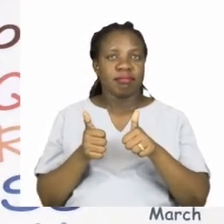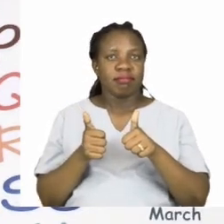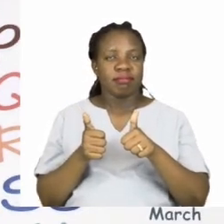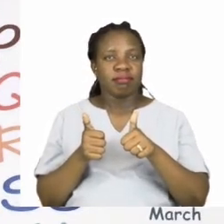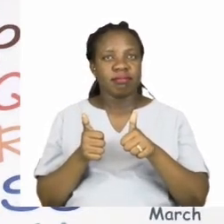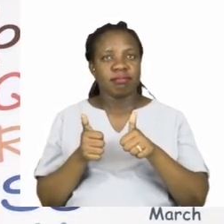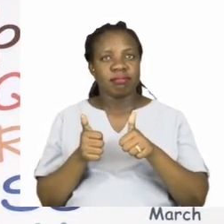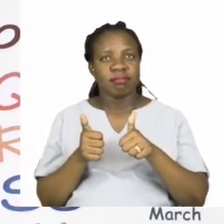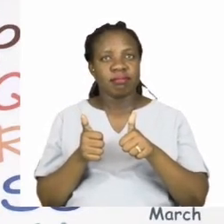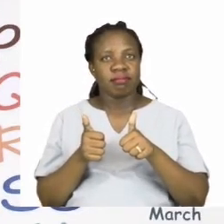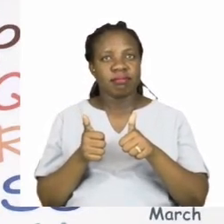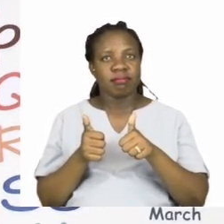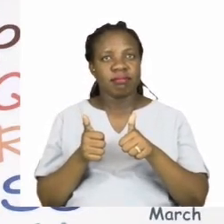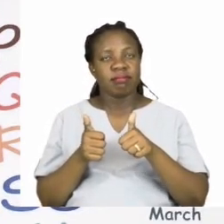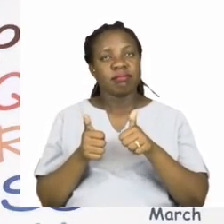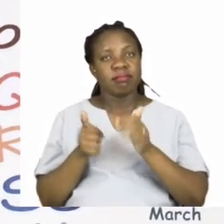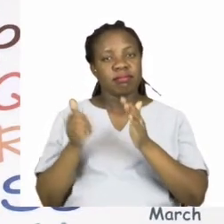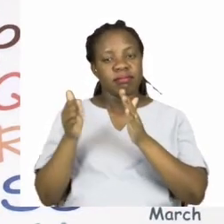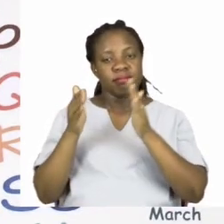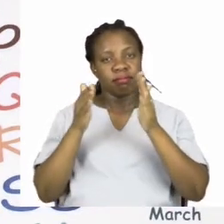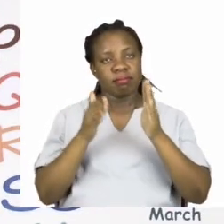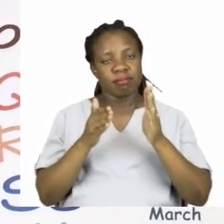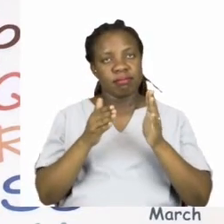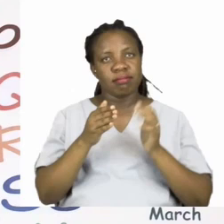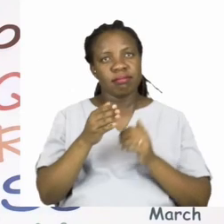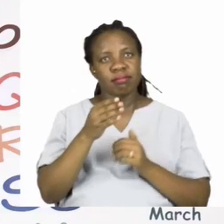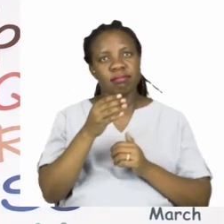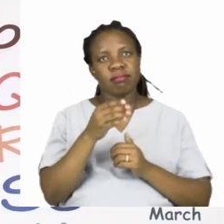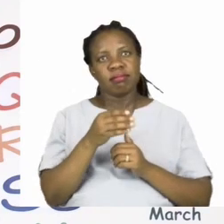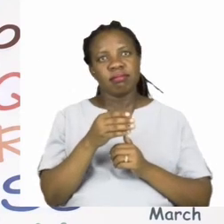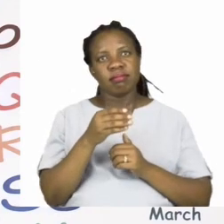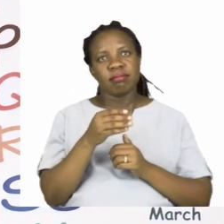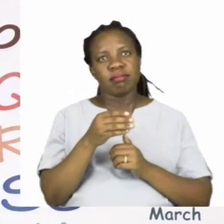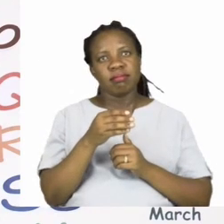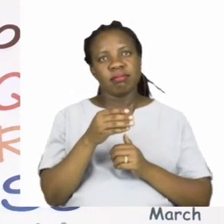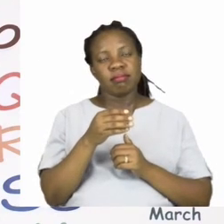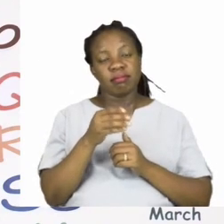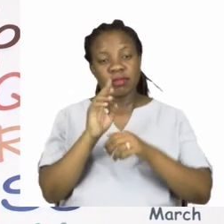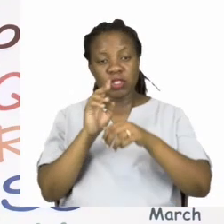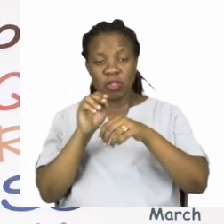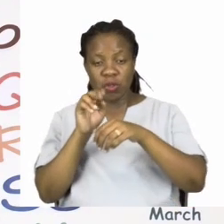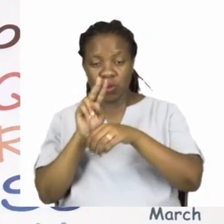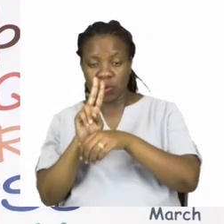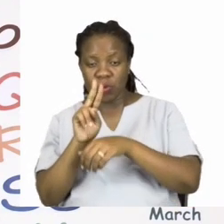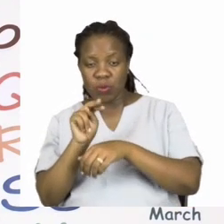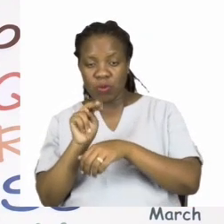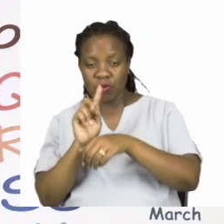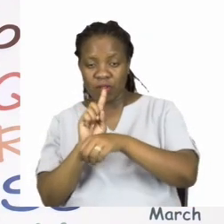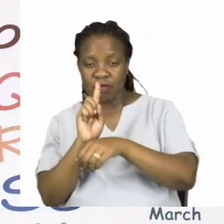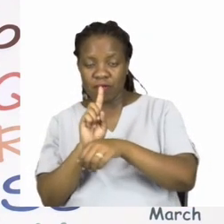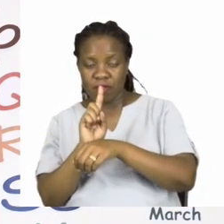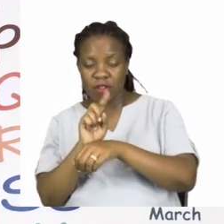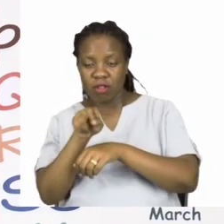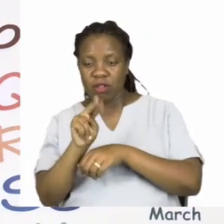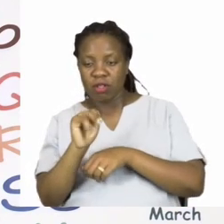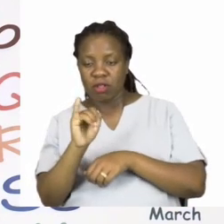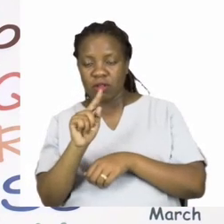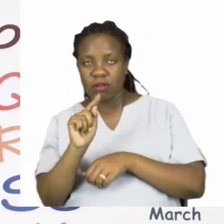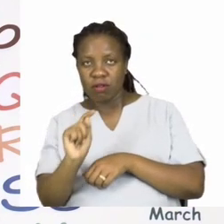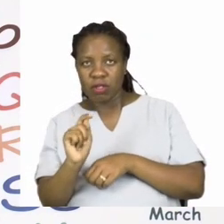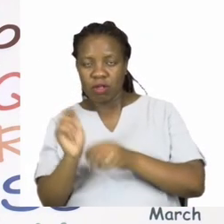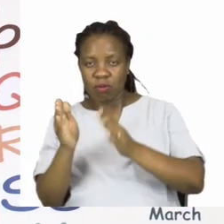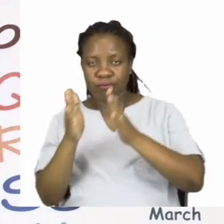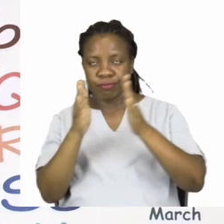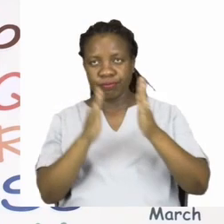Now, the next one we move on to is for the tens. We did the unit, which was 2. Then we are going to do